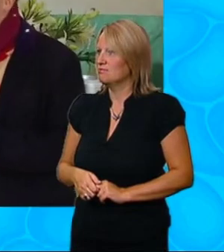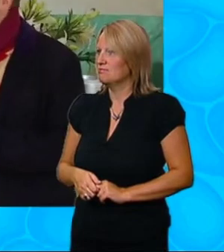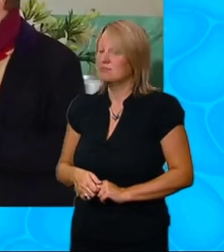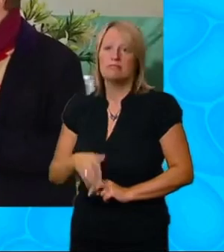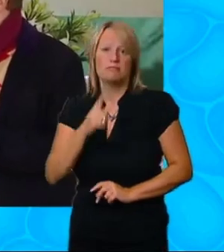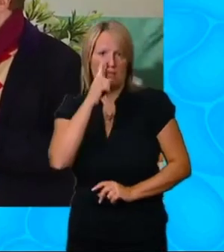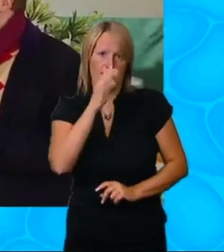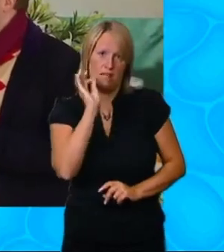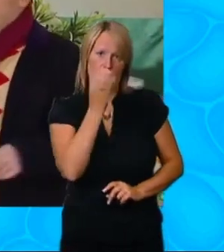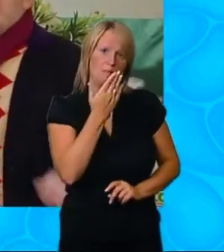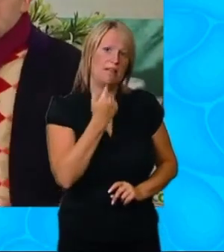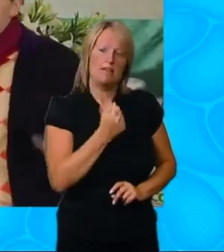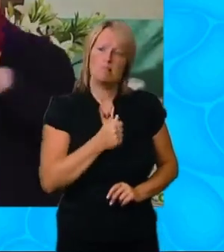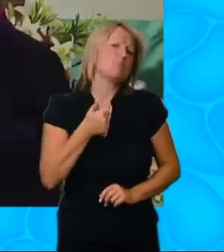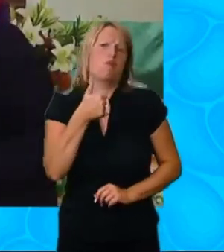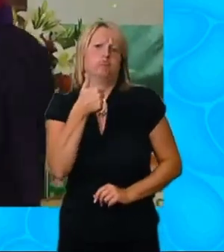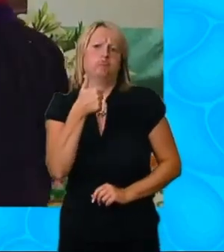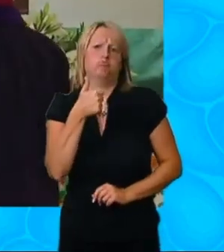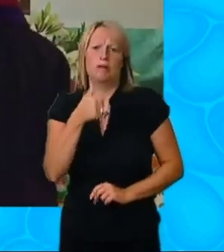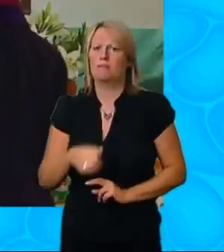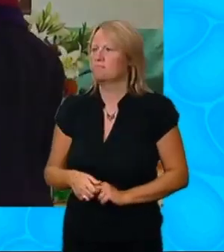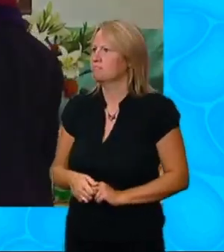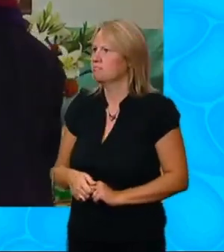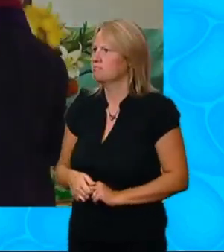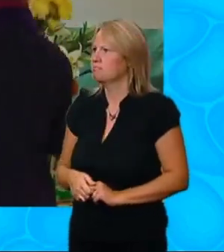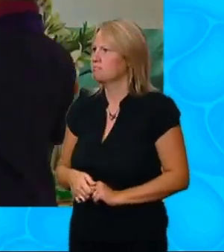Of flowers, please, Rudy. Oh, sure thing.